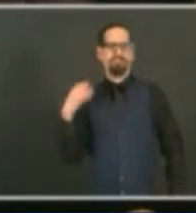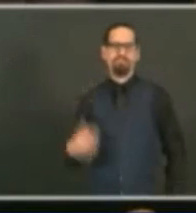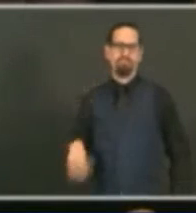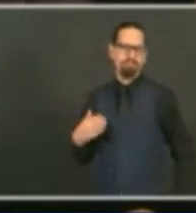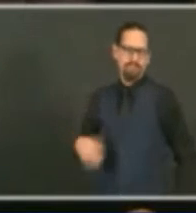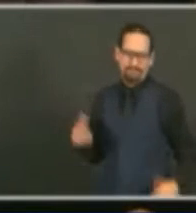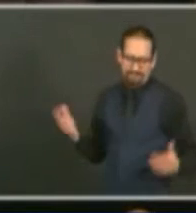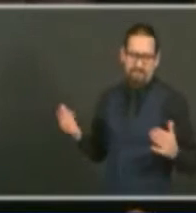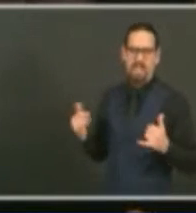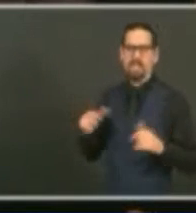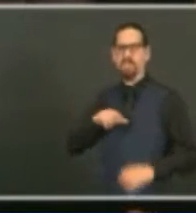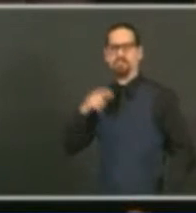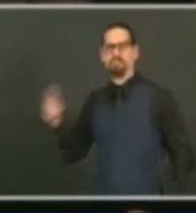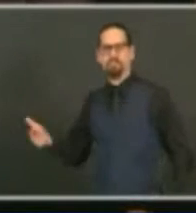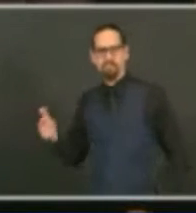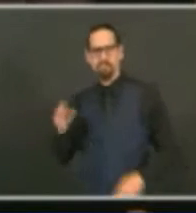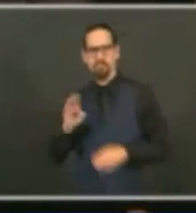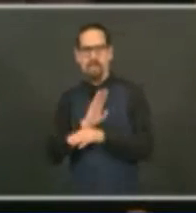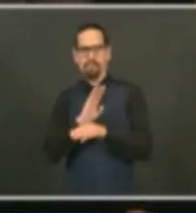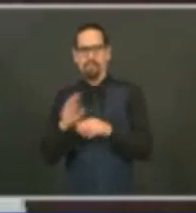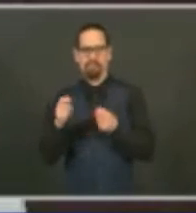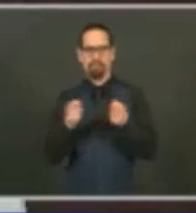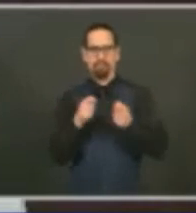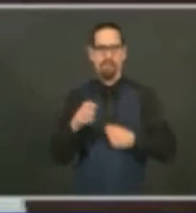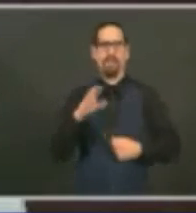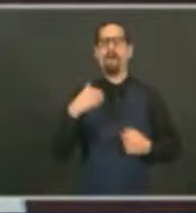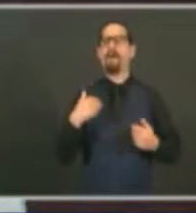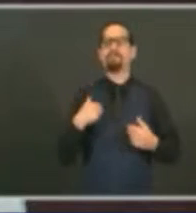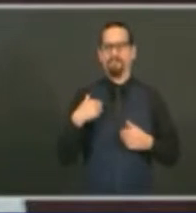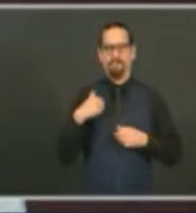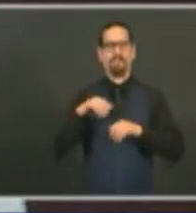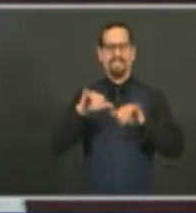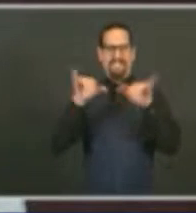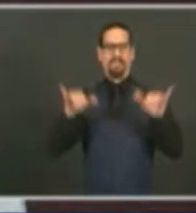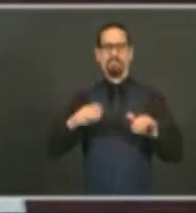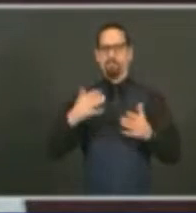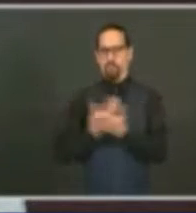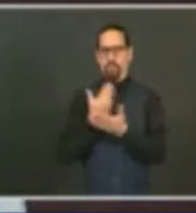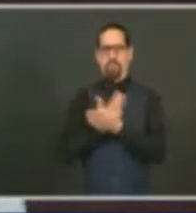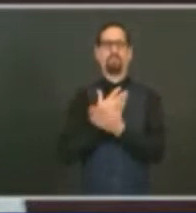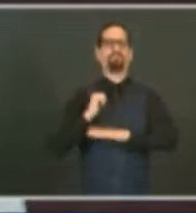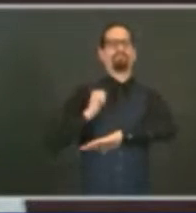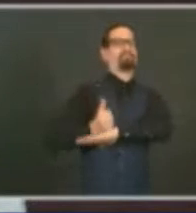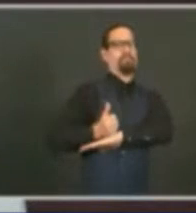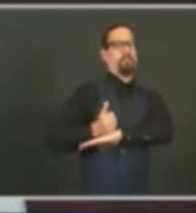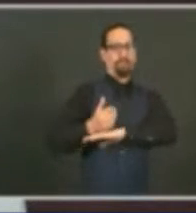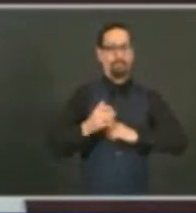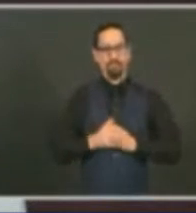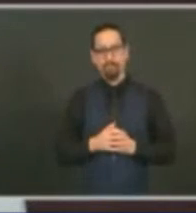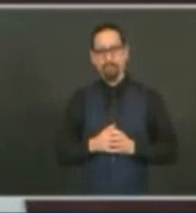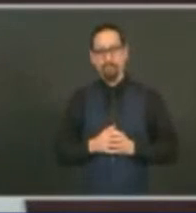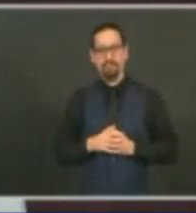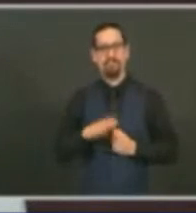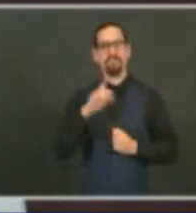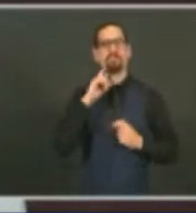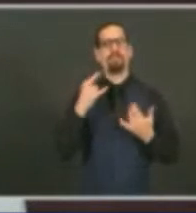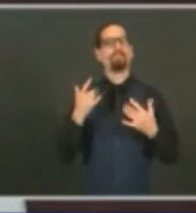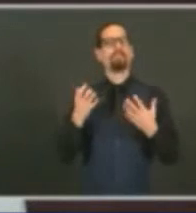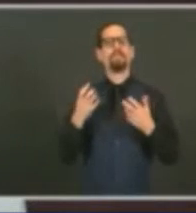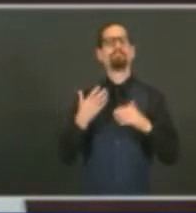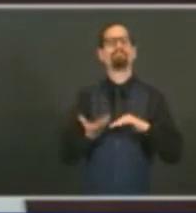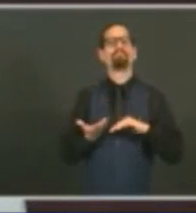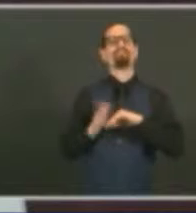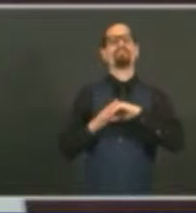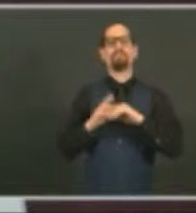Yes, we have a system of progressive leaning in to businesses that are